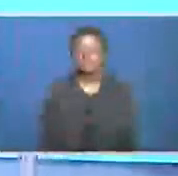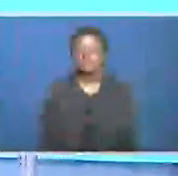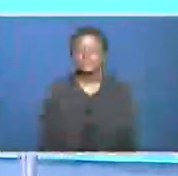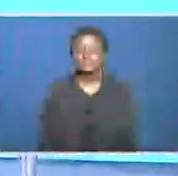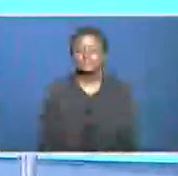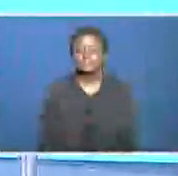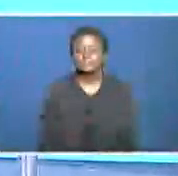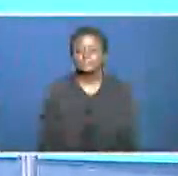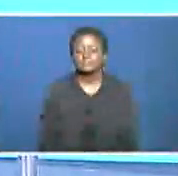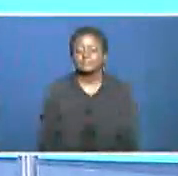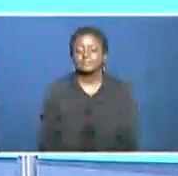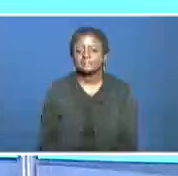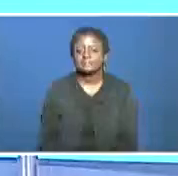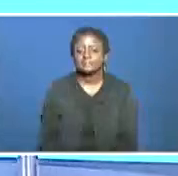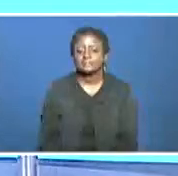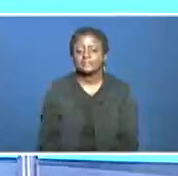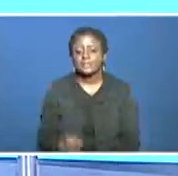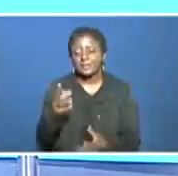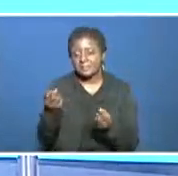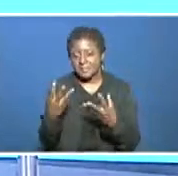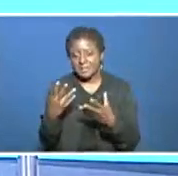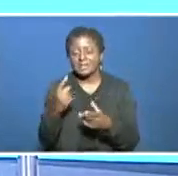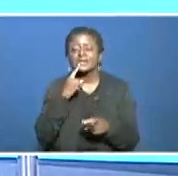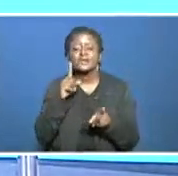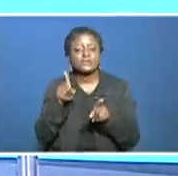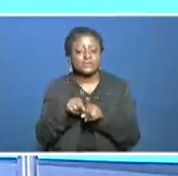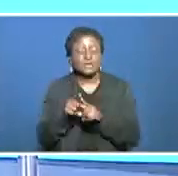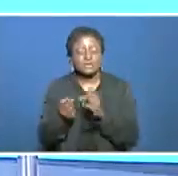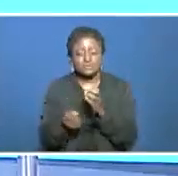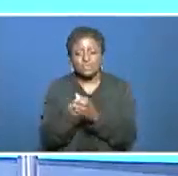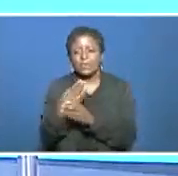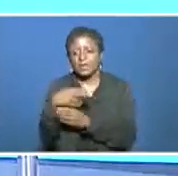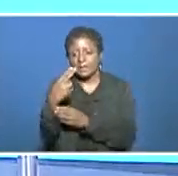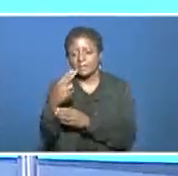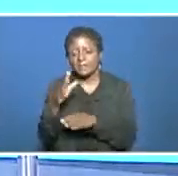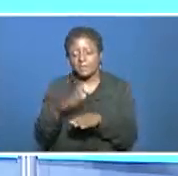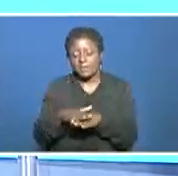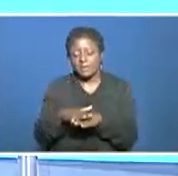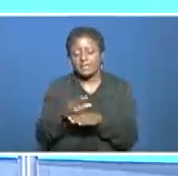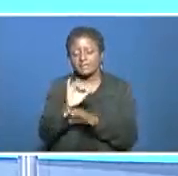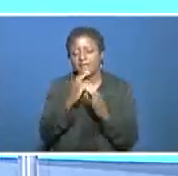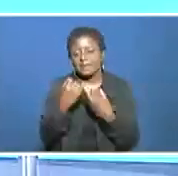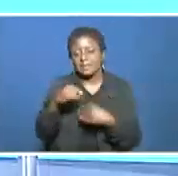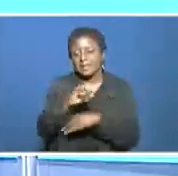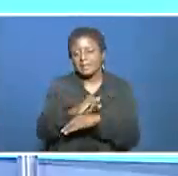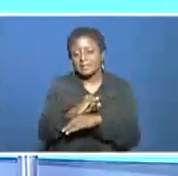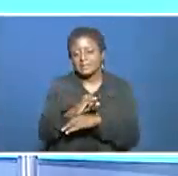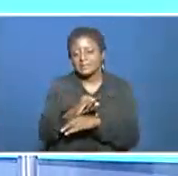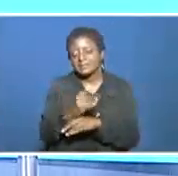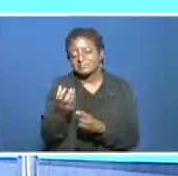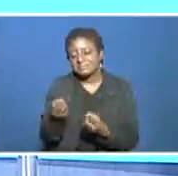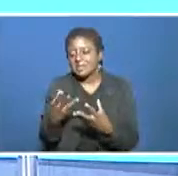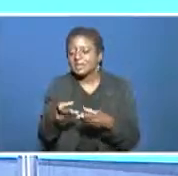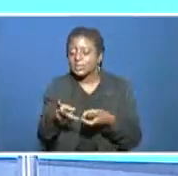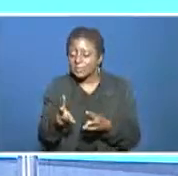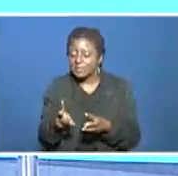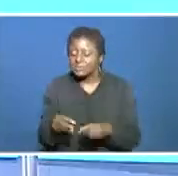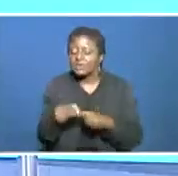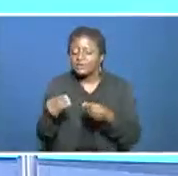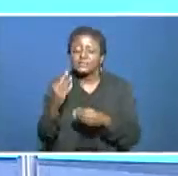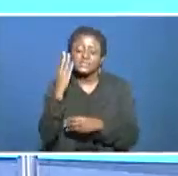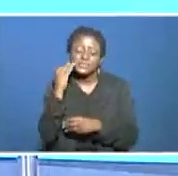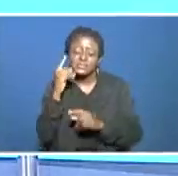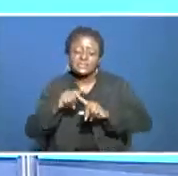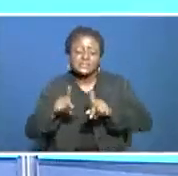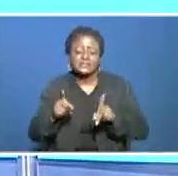Many would agree growing up on the family islands in many ways offers experiences far unique from that of city life. In